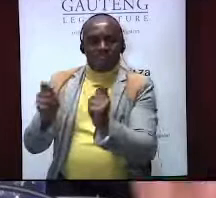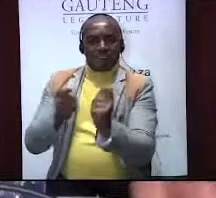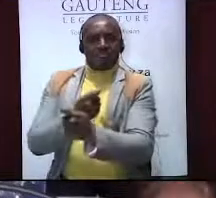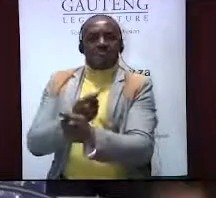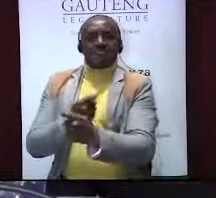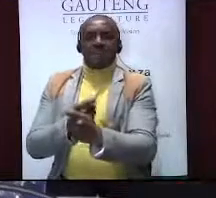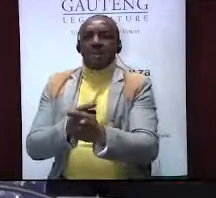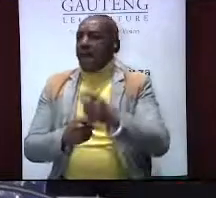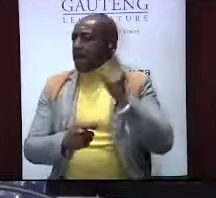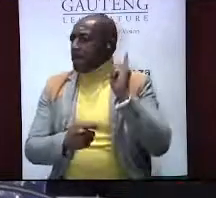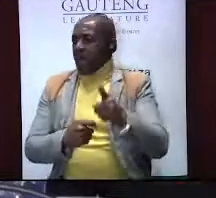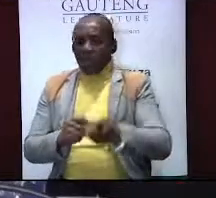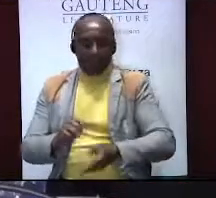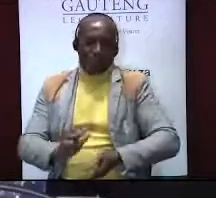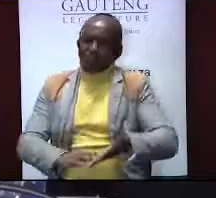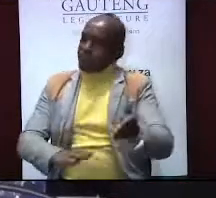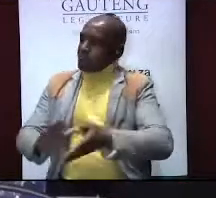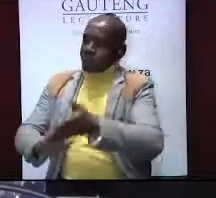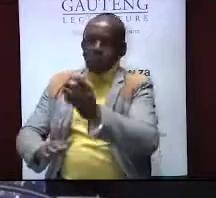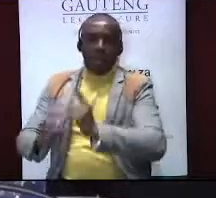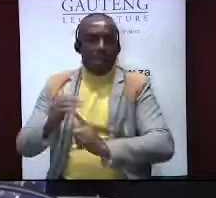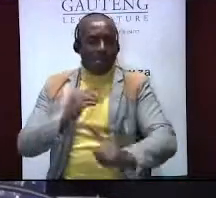Let us go there